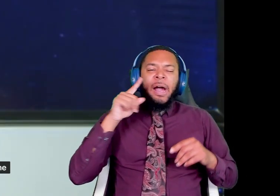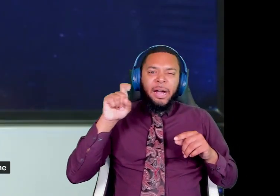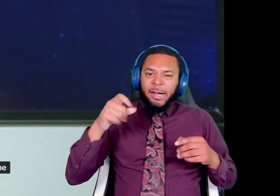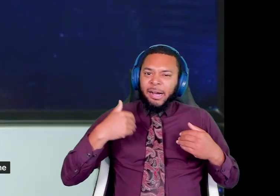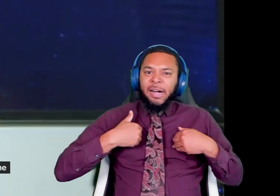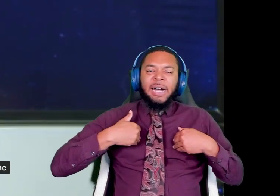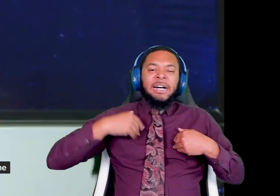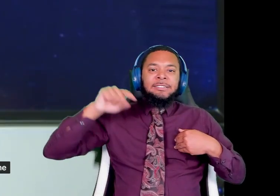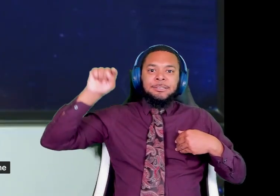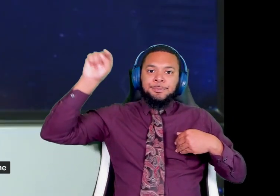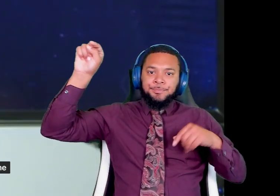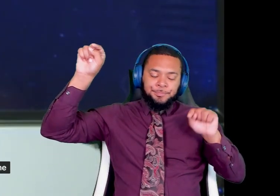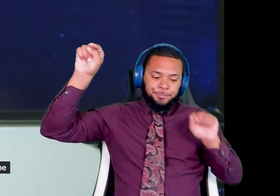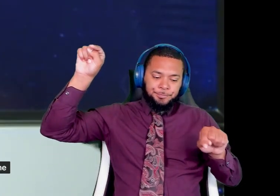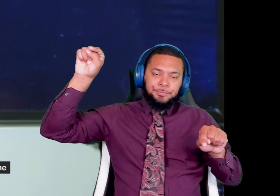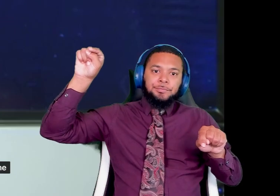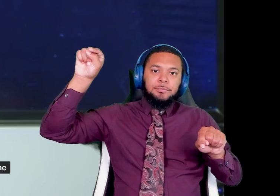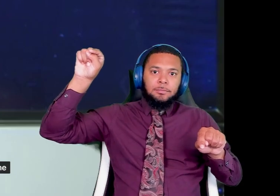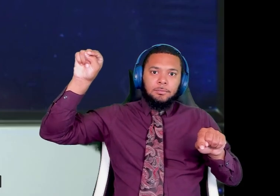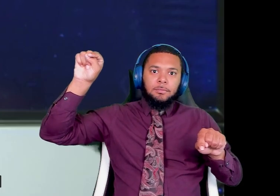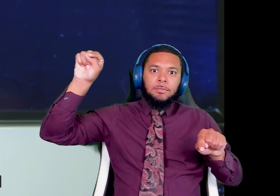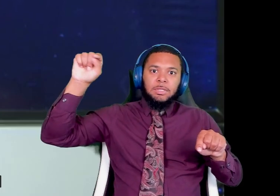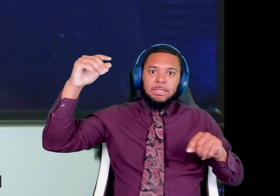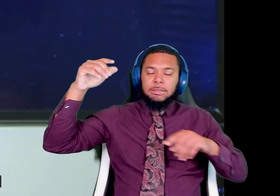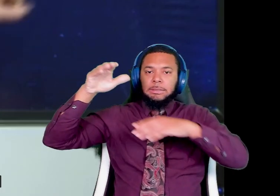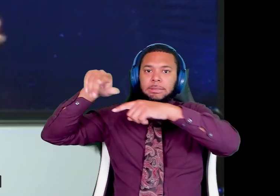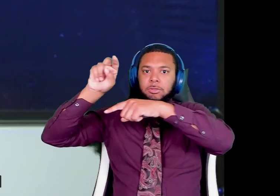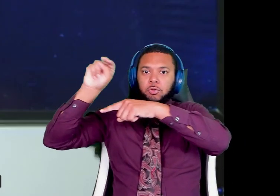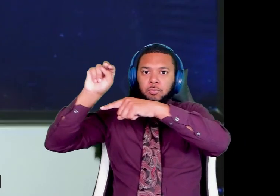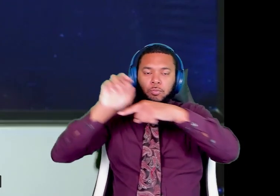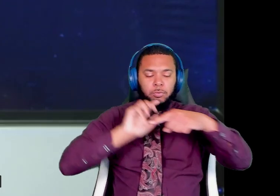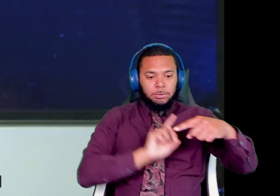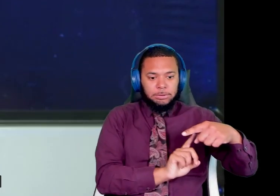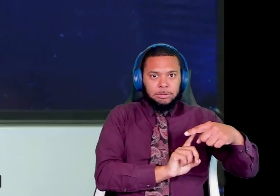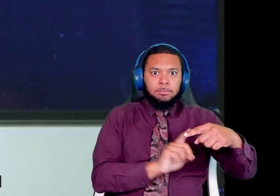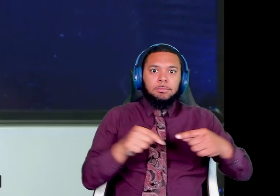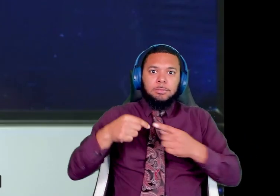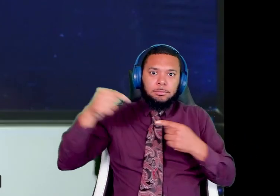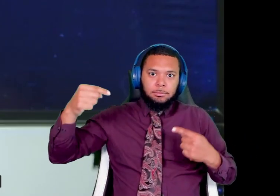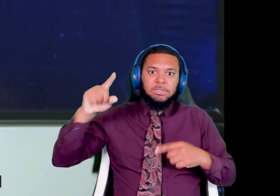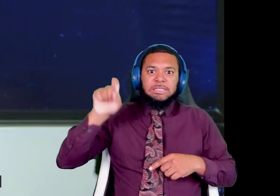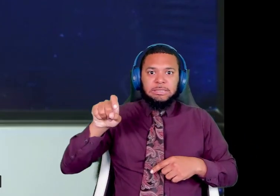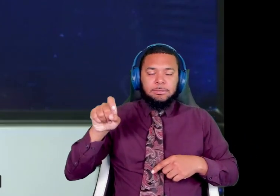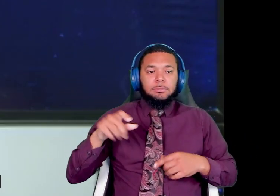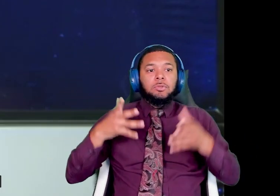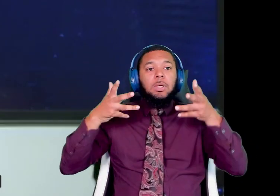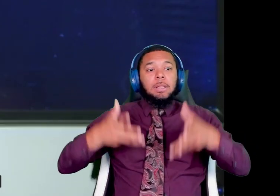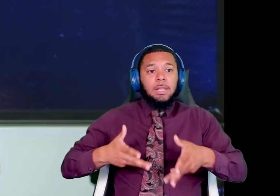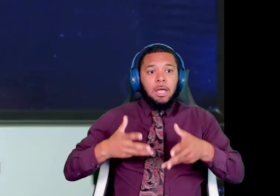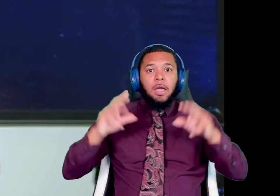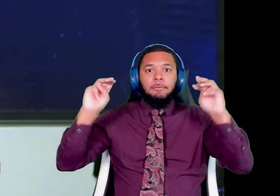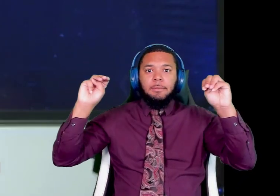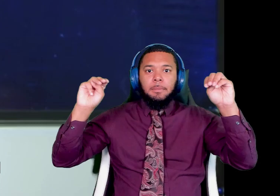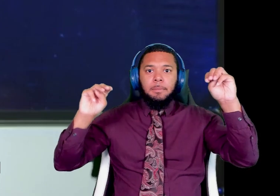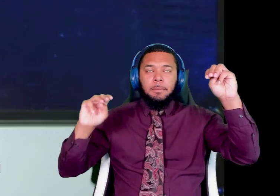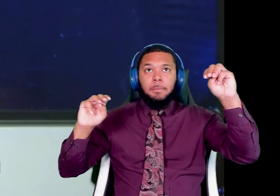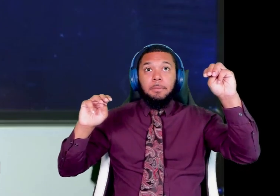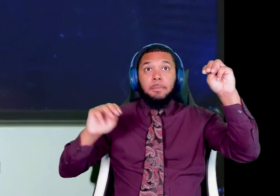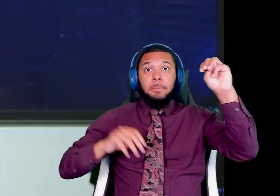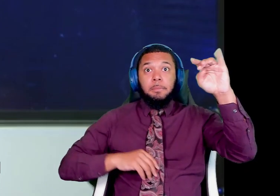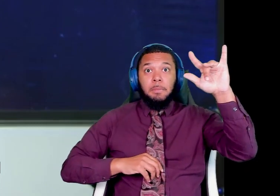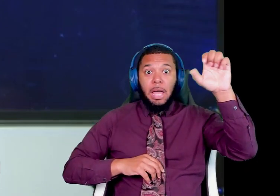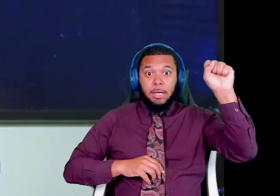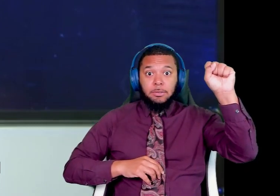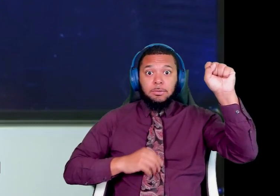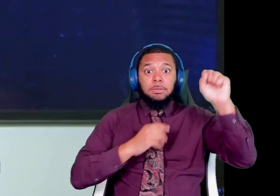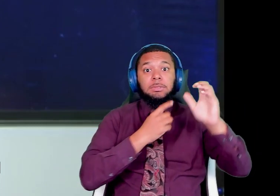the top. And what we're left with is miles in the top and hours in the bottom. So the arithmetic, the